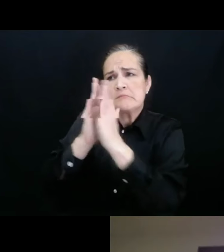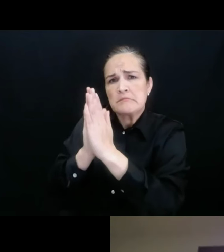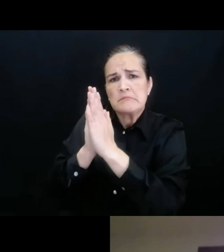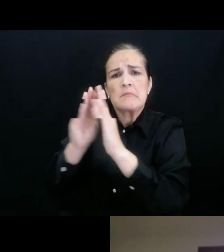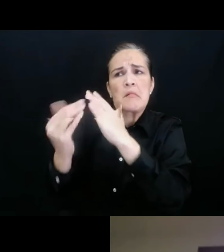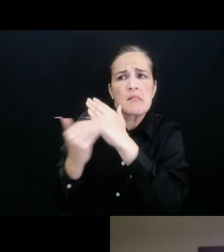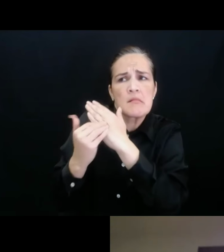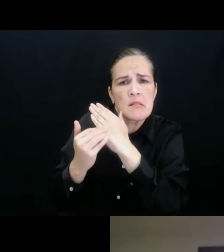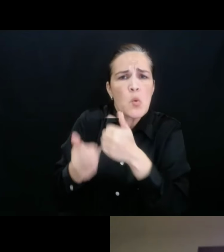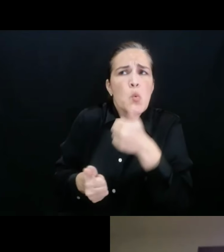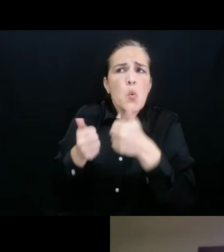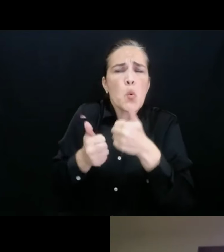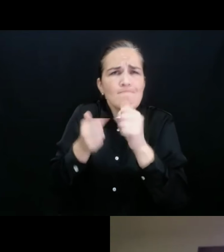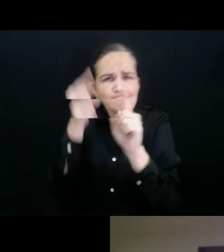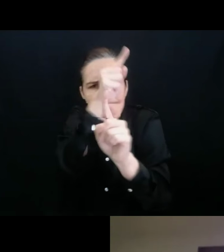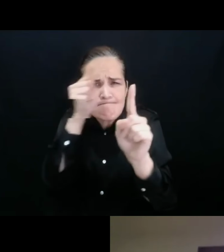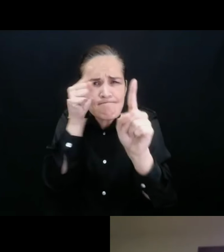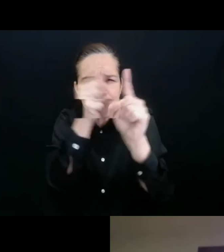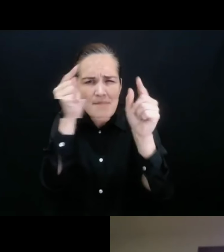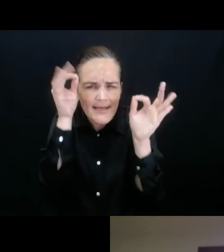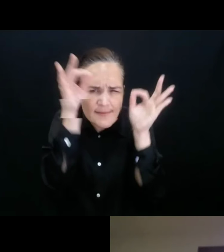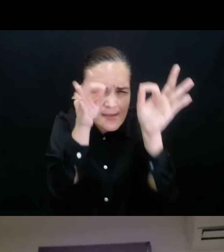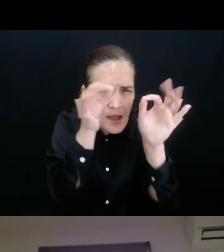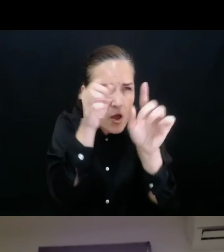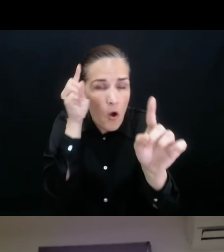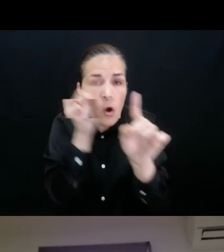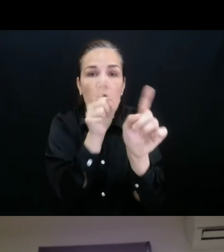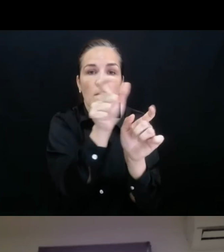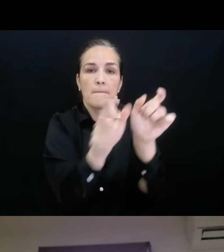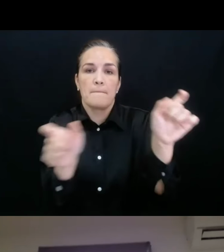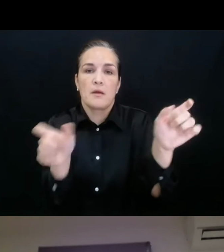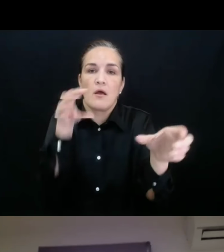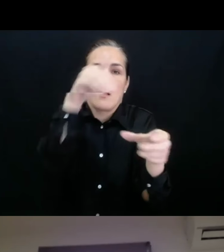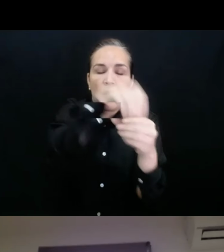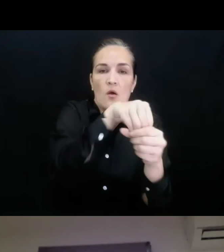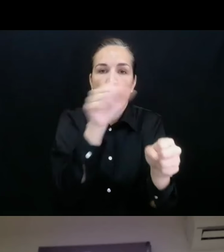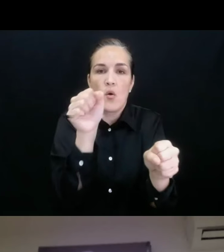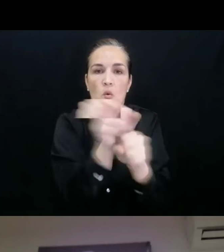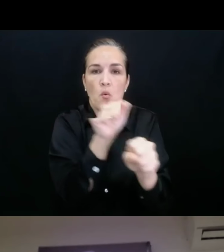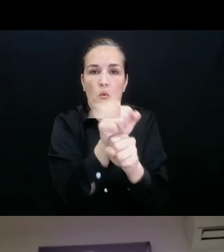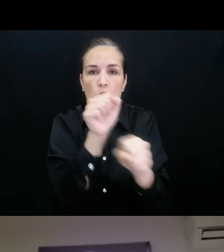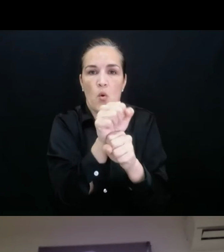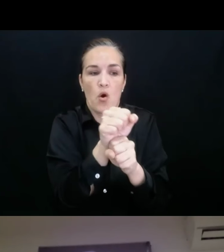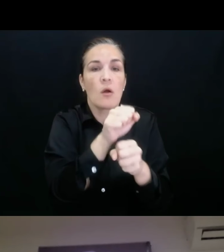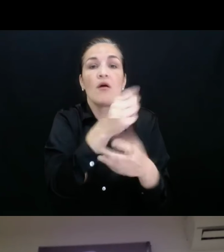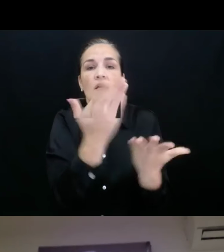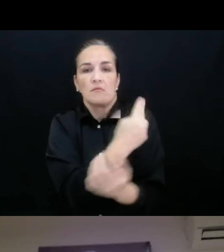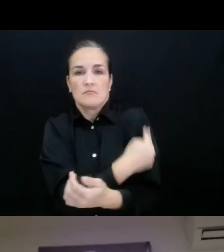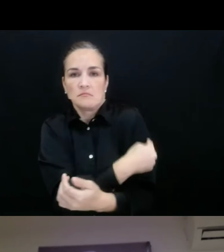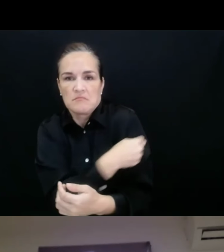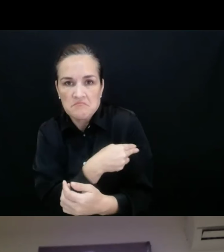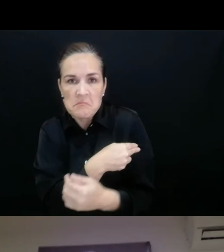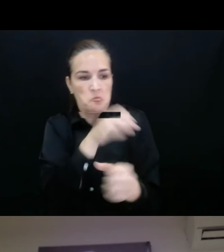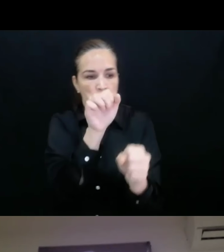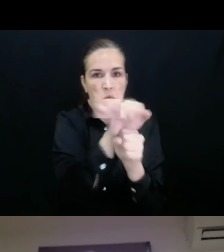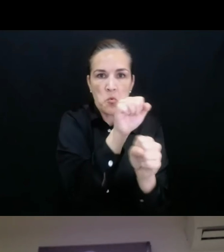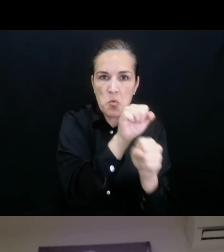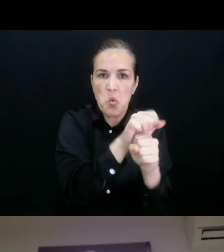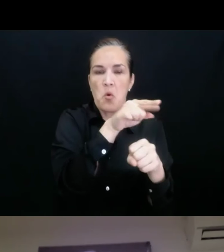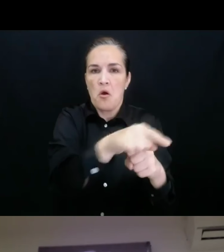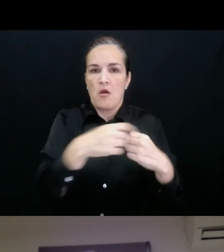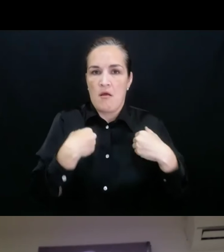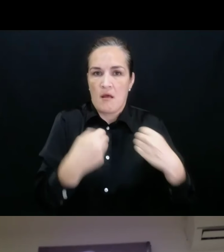asking recomendación for a específica practical para el advice personal or que trabaja recommendation como for cuerpo the laboral, personnel para that el personal de works salud. as Y a también nos labor force preguntan in